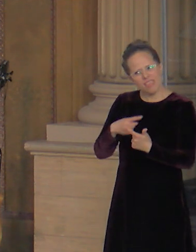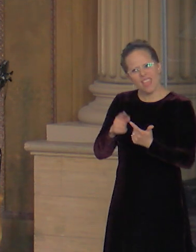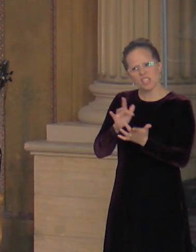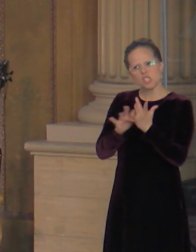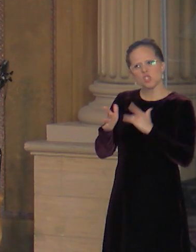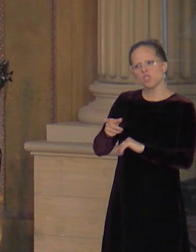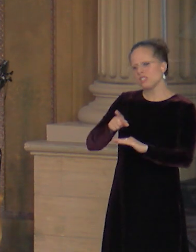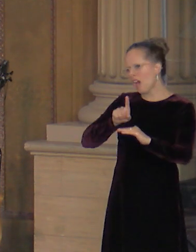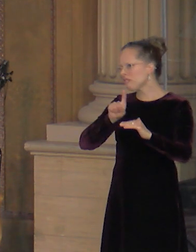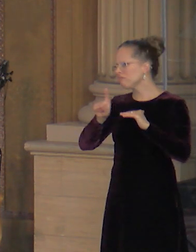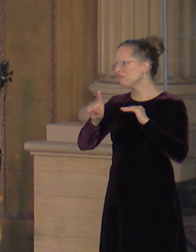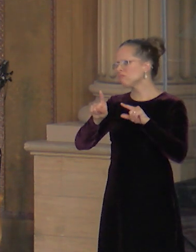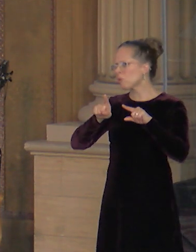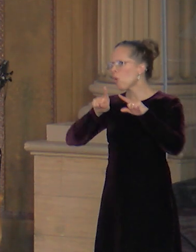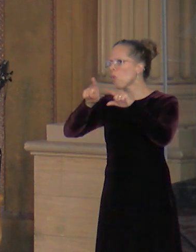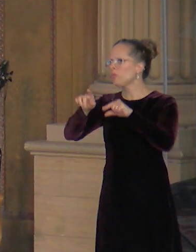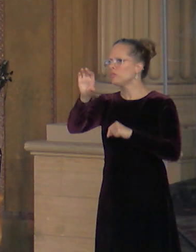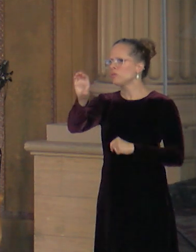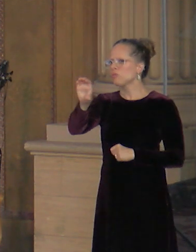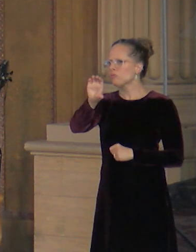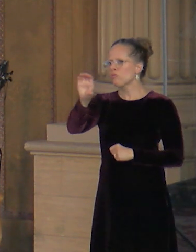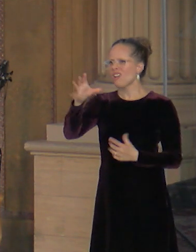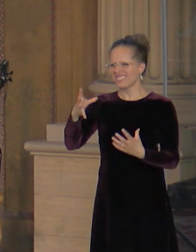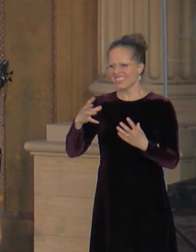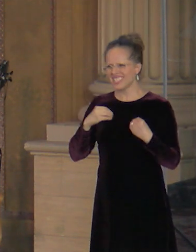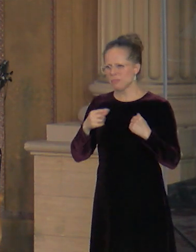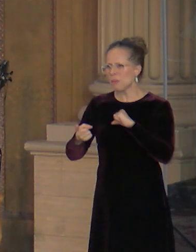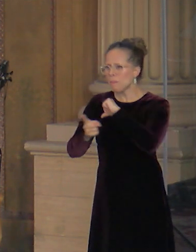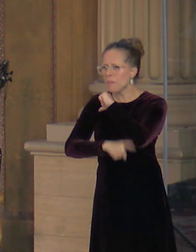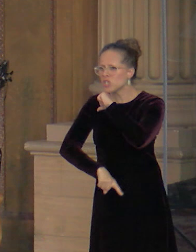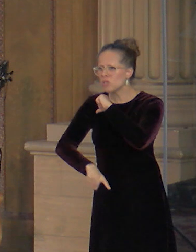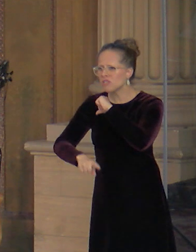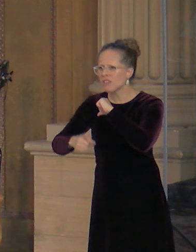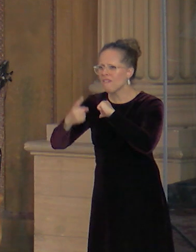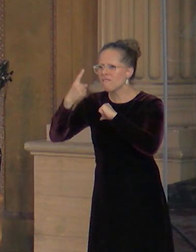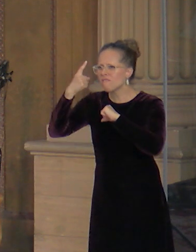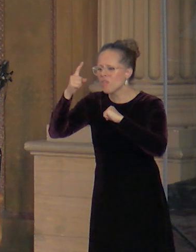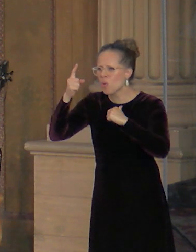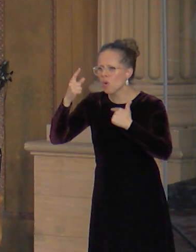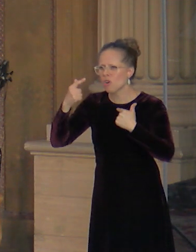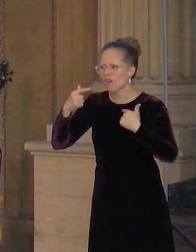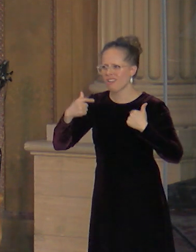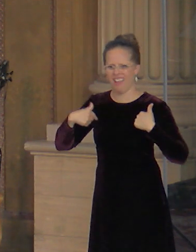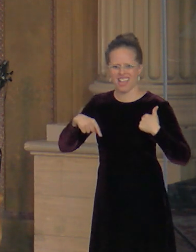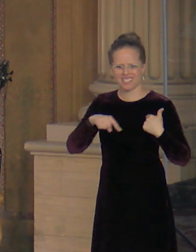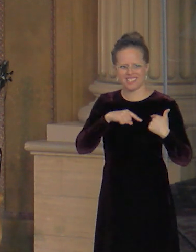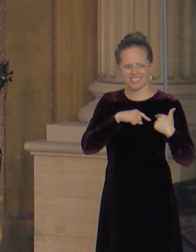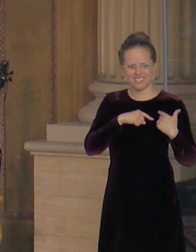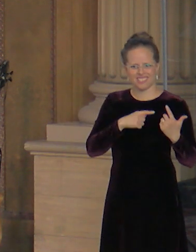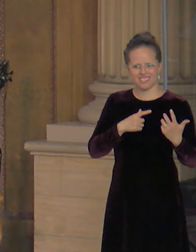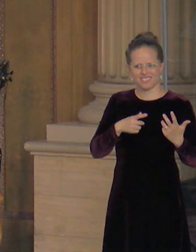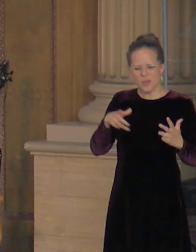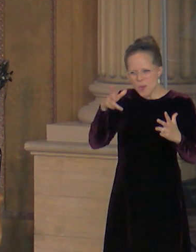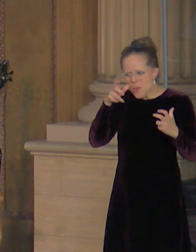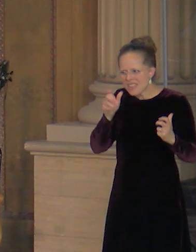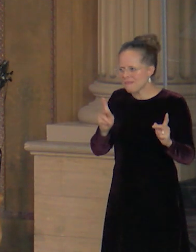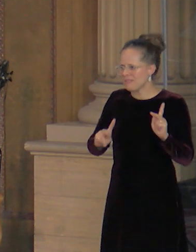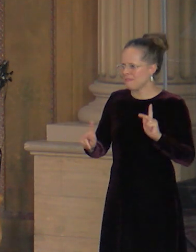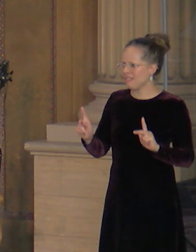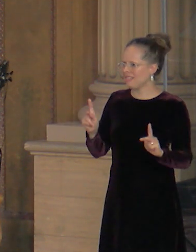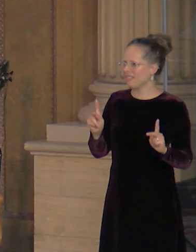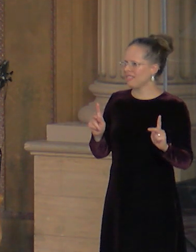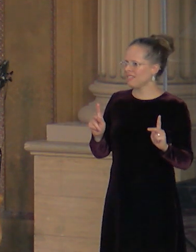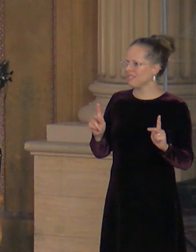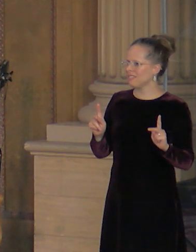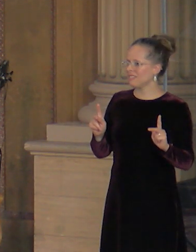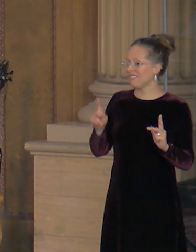punishment that was reserved for unjust wicked people and the reason he did that was to take your punishment for